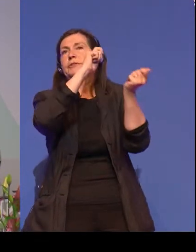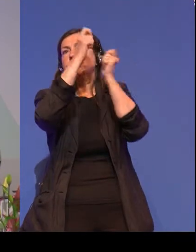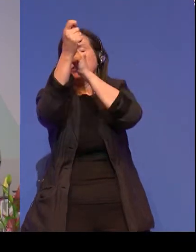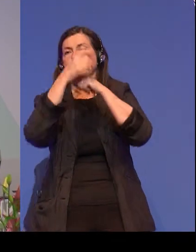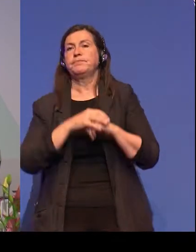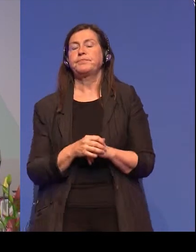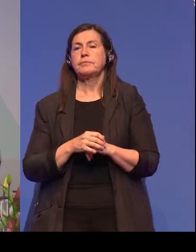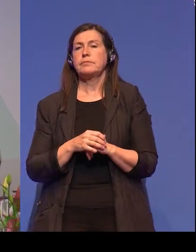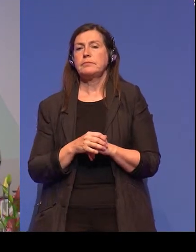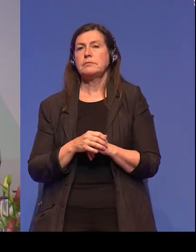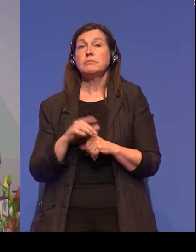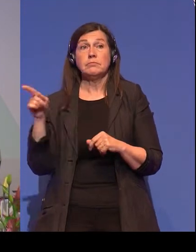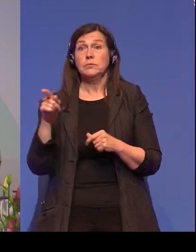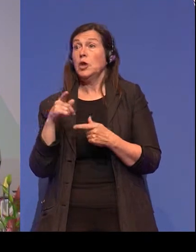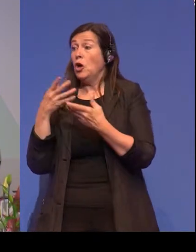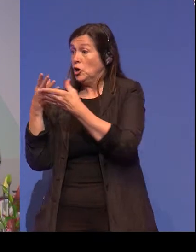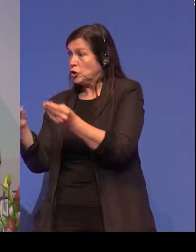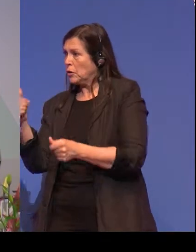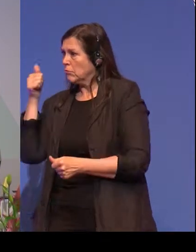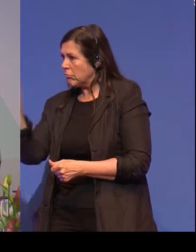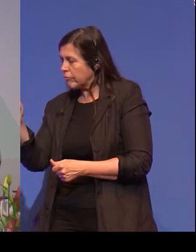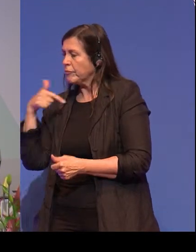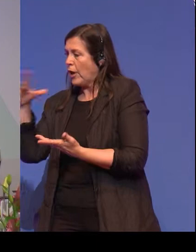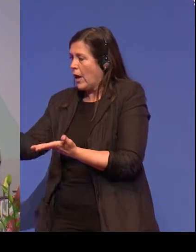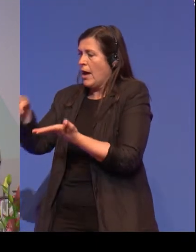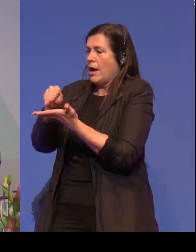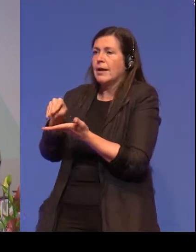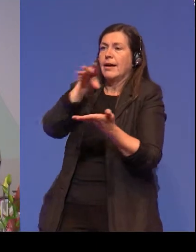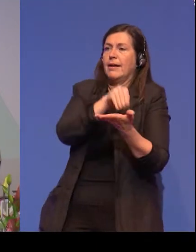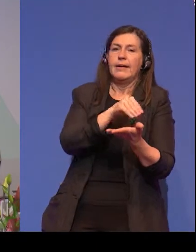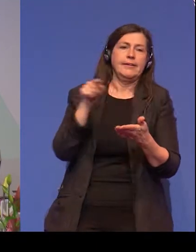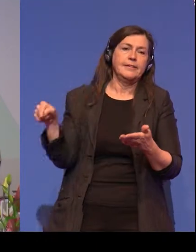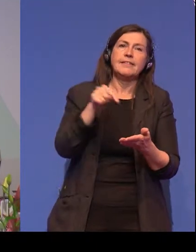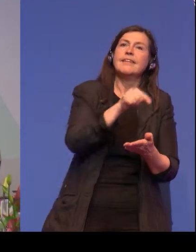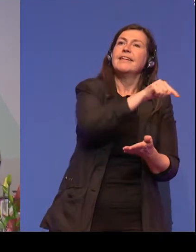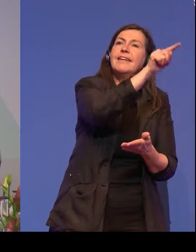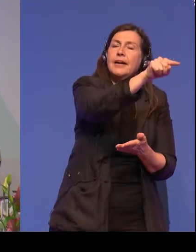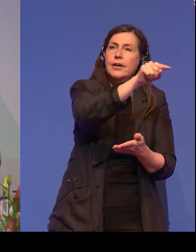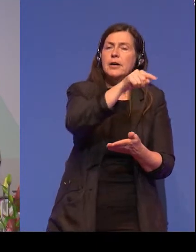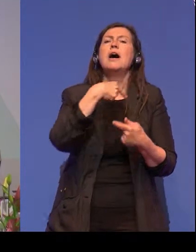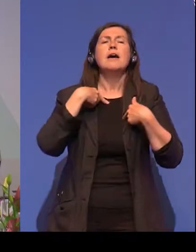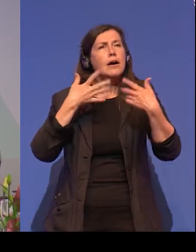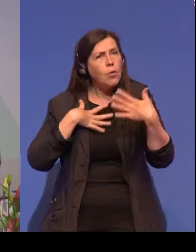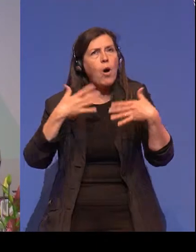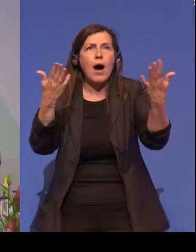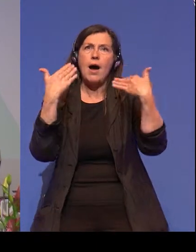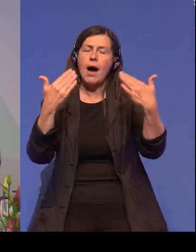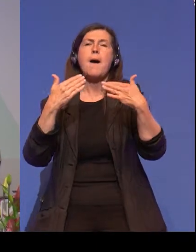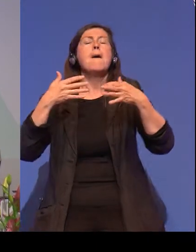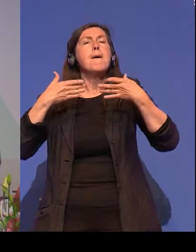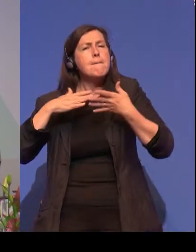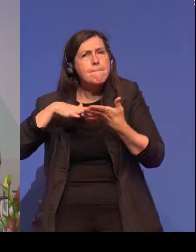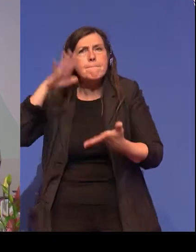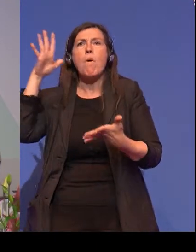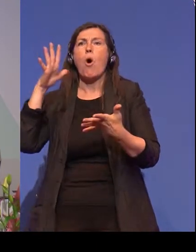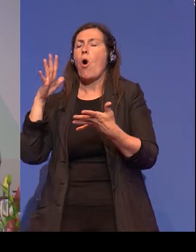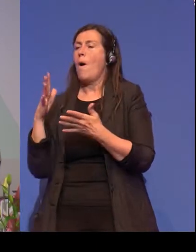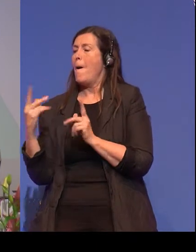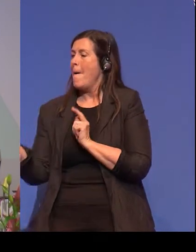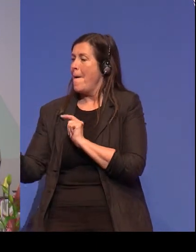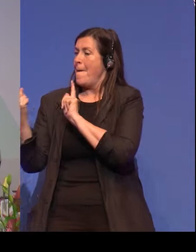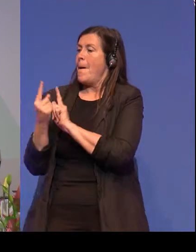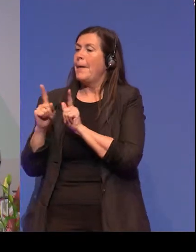for replication of some of the solutions shared led participants to call for more frequent formalized peer-to-peer